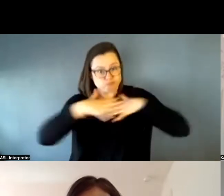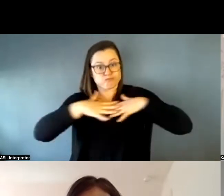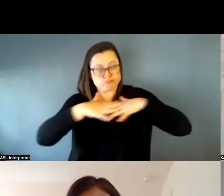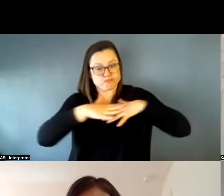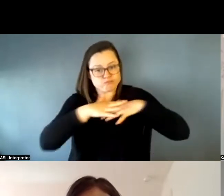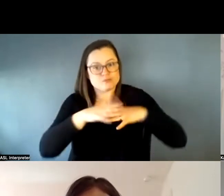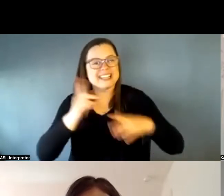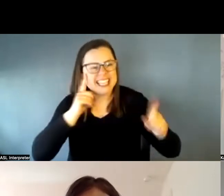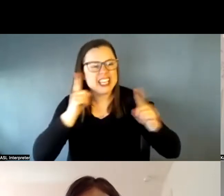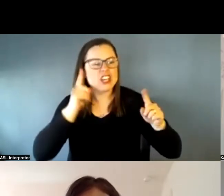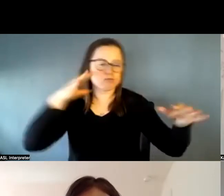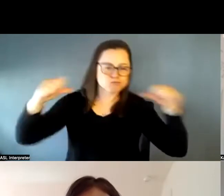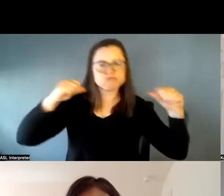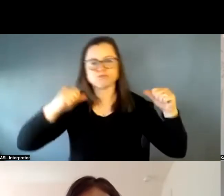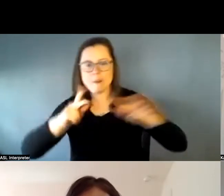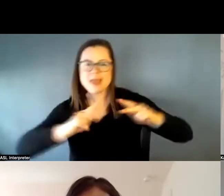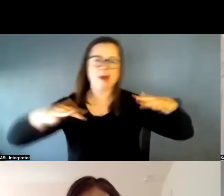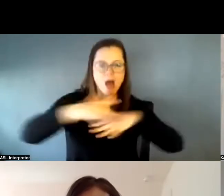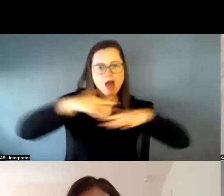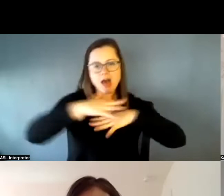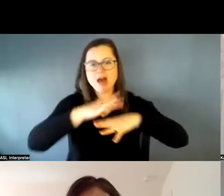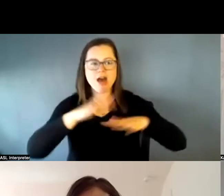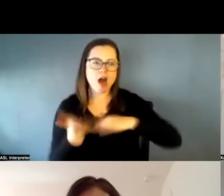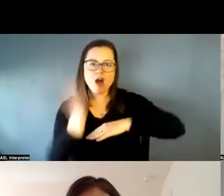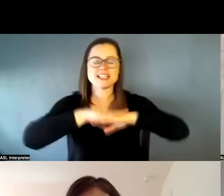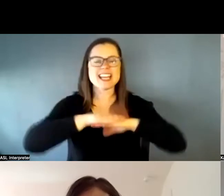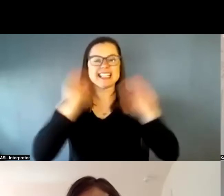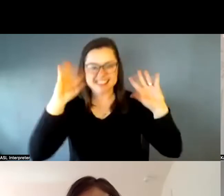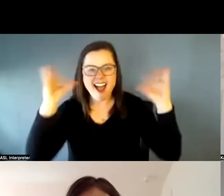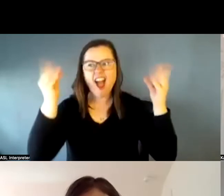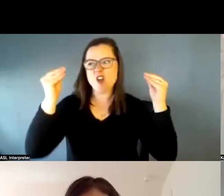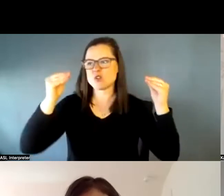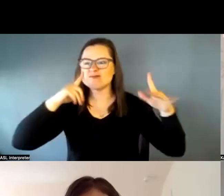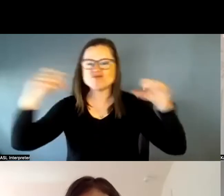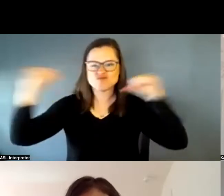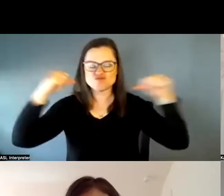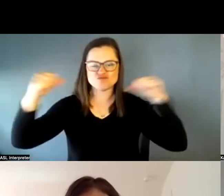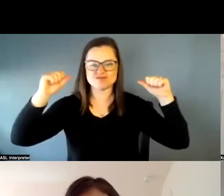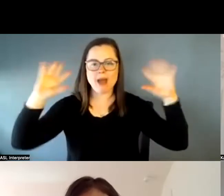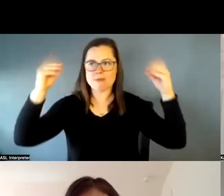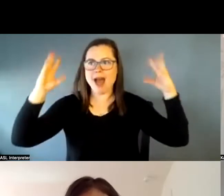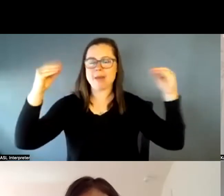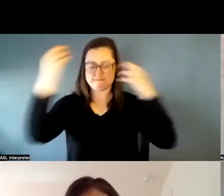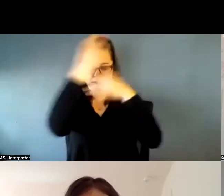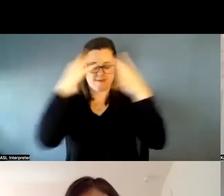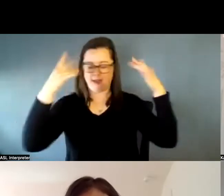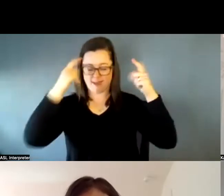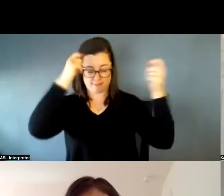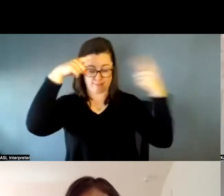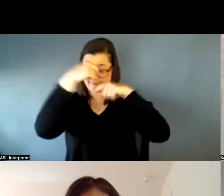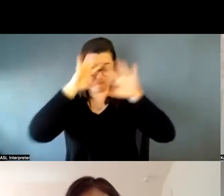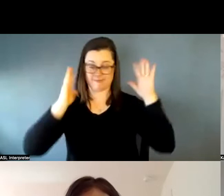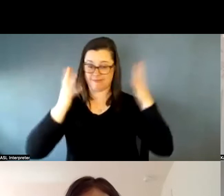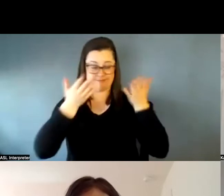know, the hustle and bustle all day and sirens and everything, you know, that comes with living in a big city.